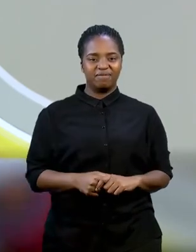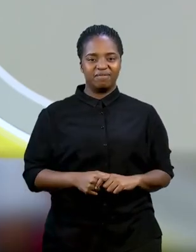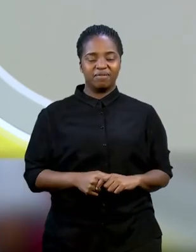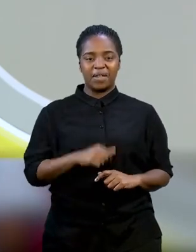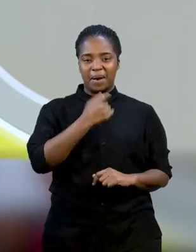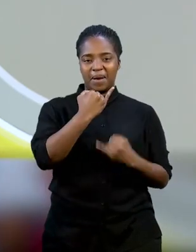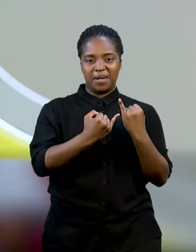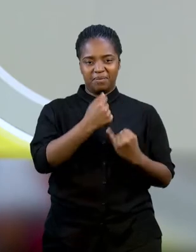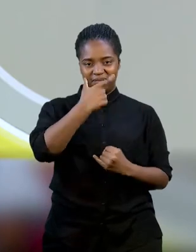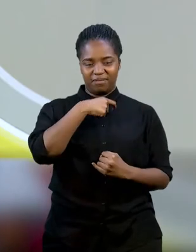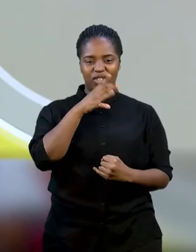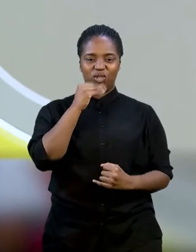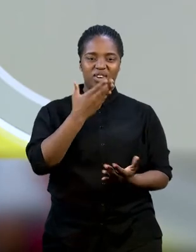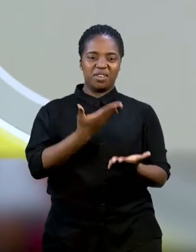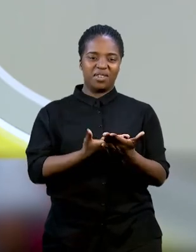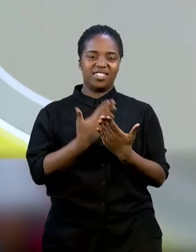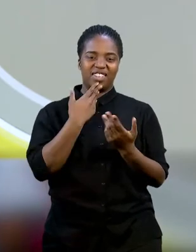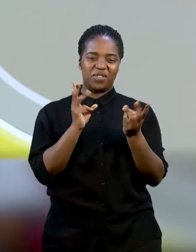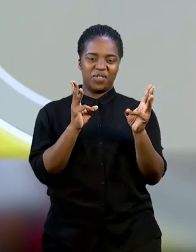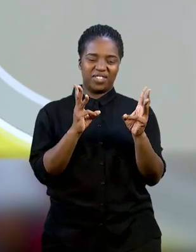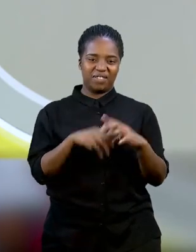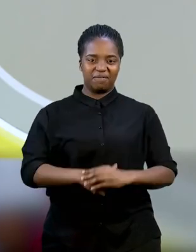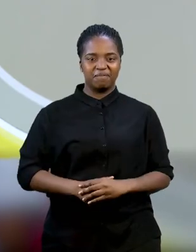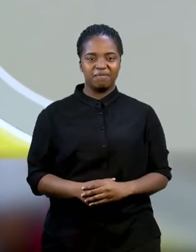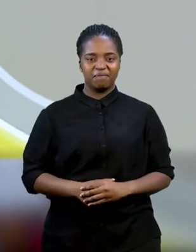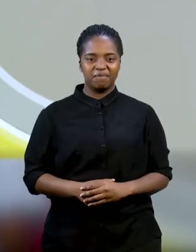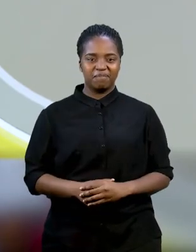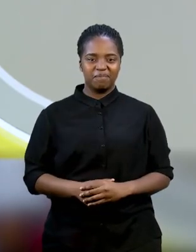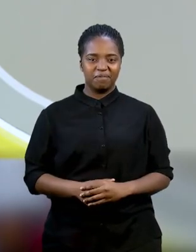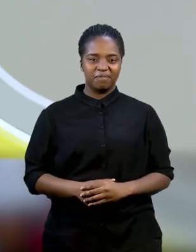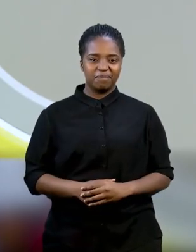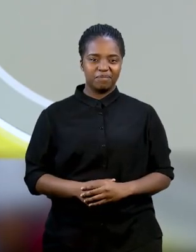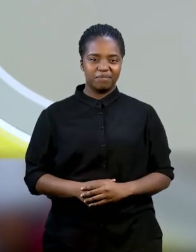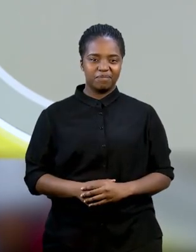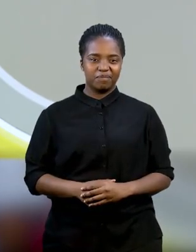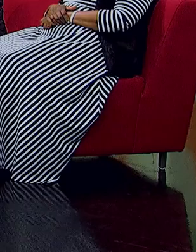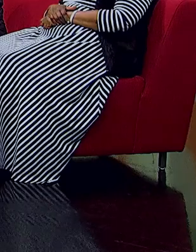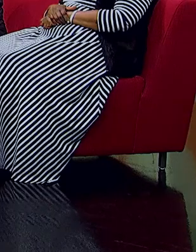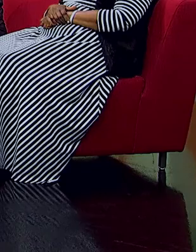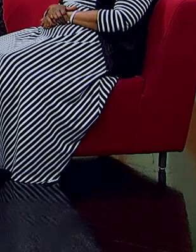maphelo a rona. Lebitso ke Reina Moloi, ntse re tswela pele Talking Ability.